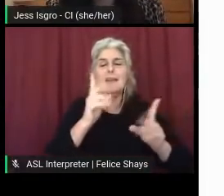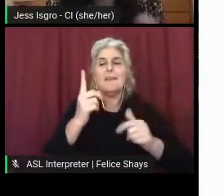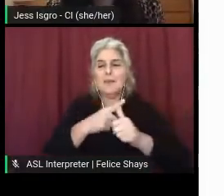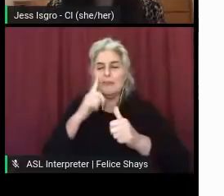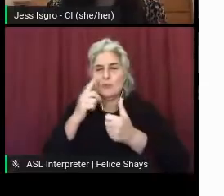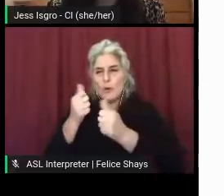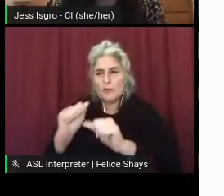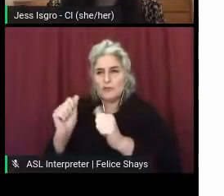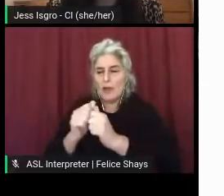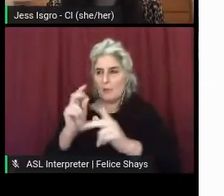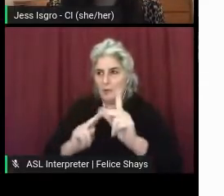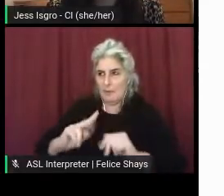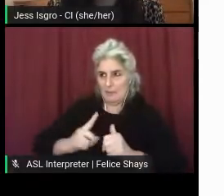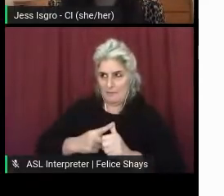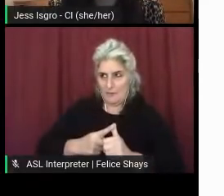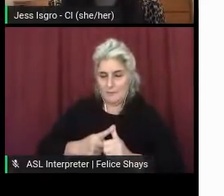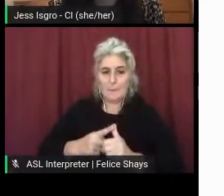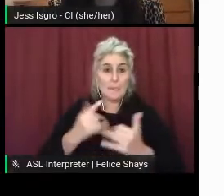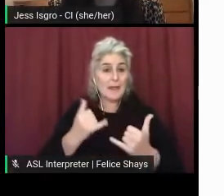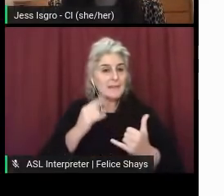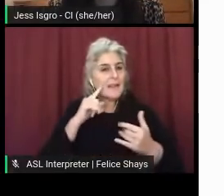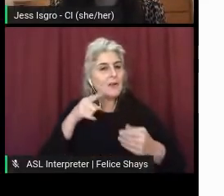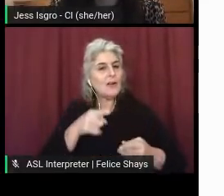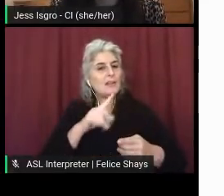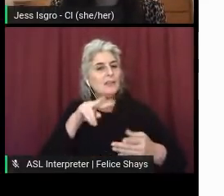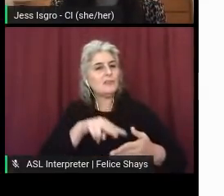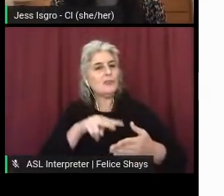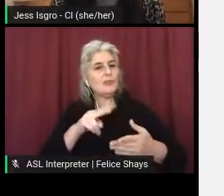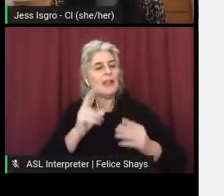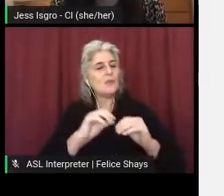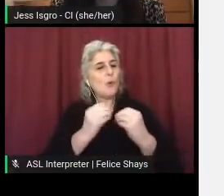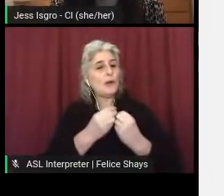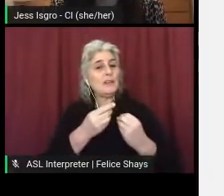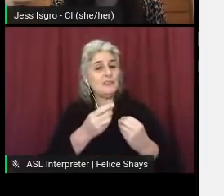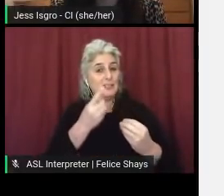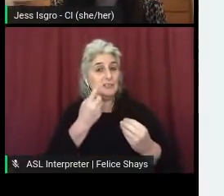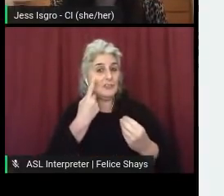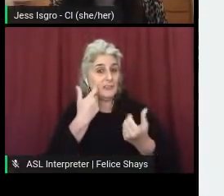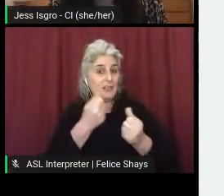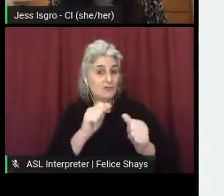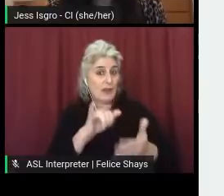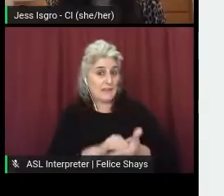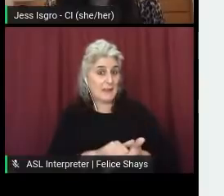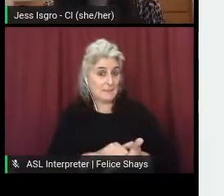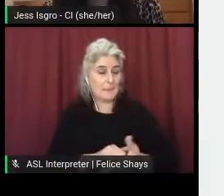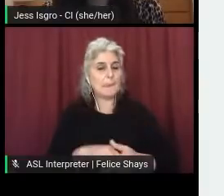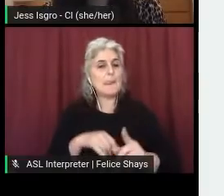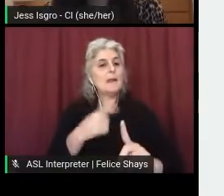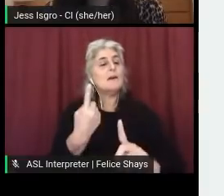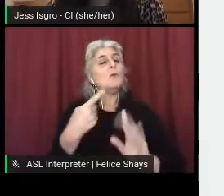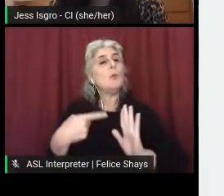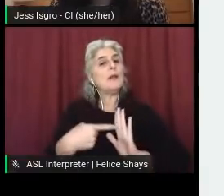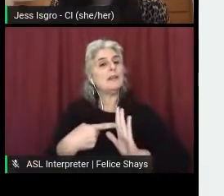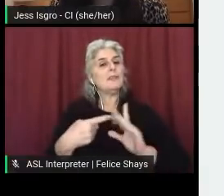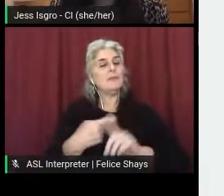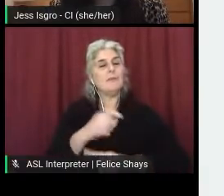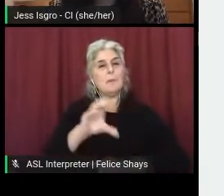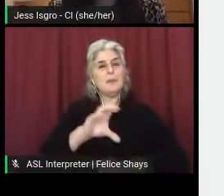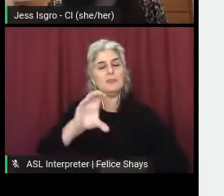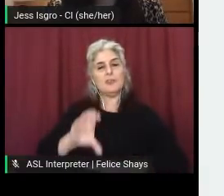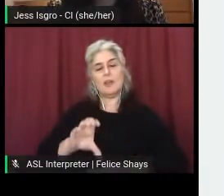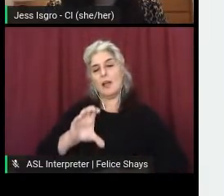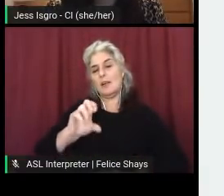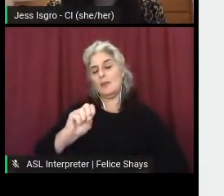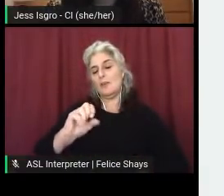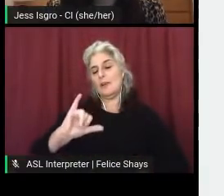succeed. So let's take a look at an example of an organization that did just that. This is an example from the Chicago Symphony